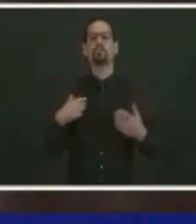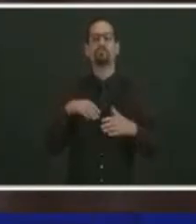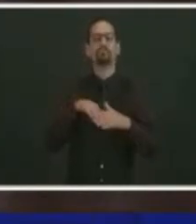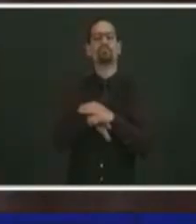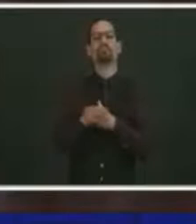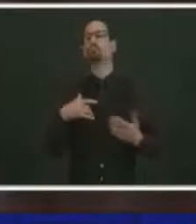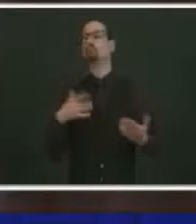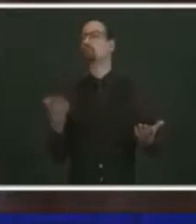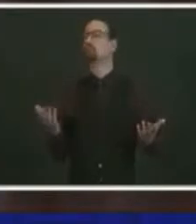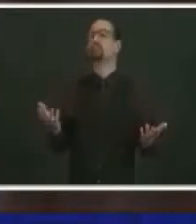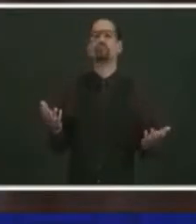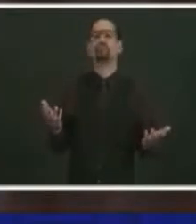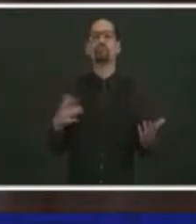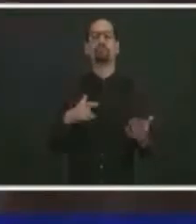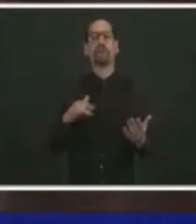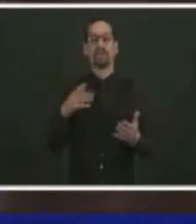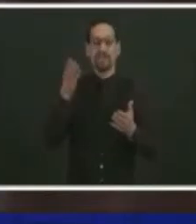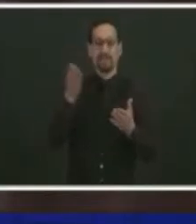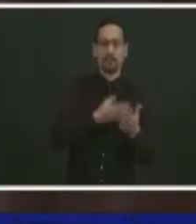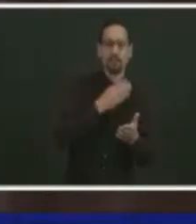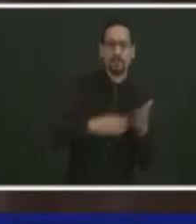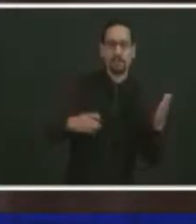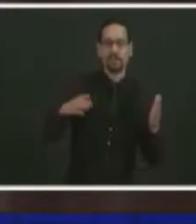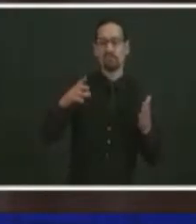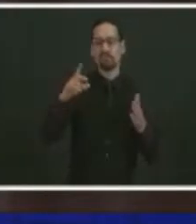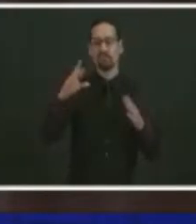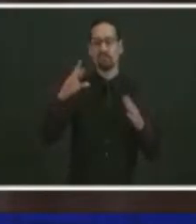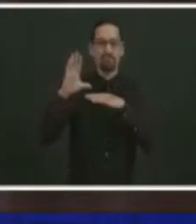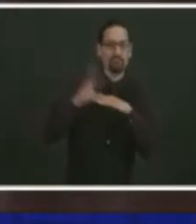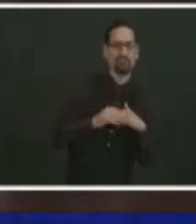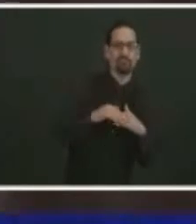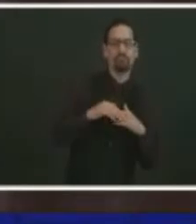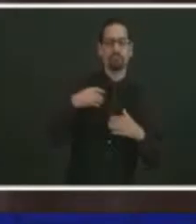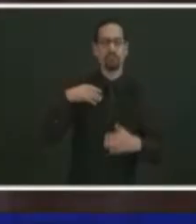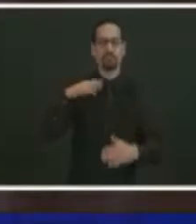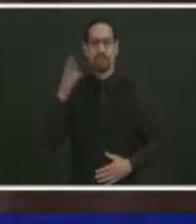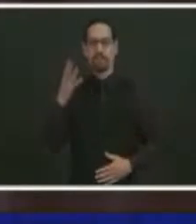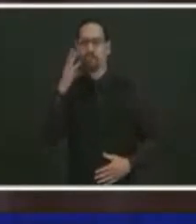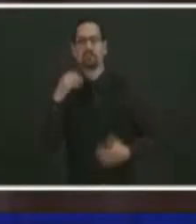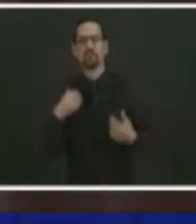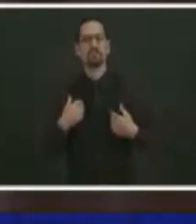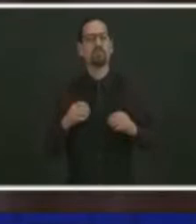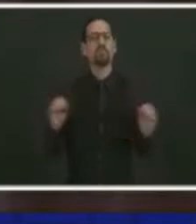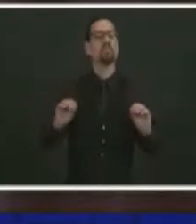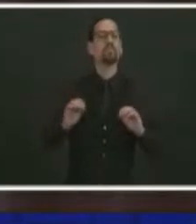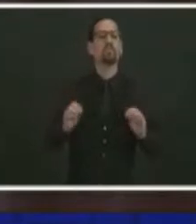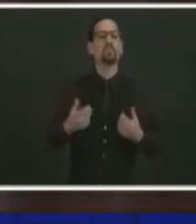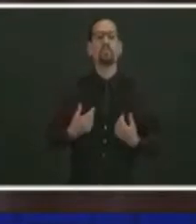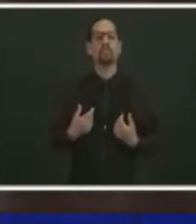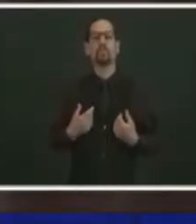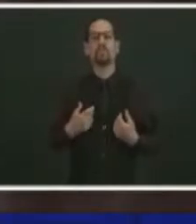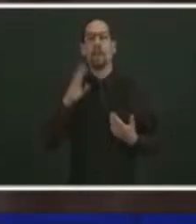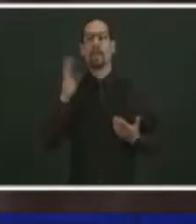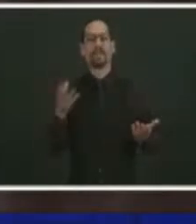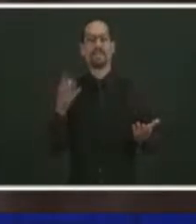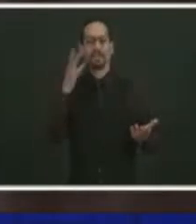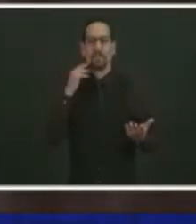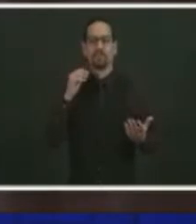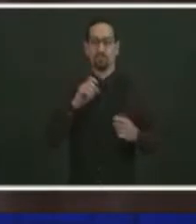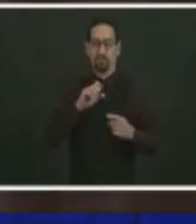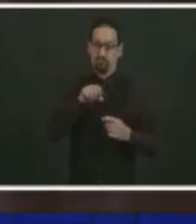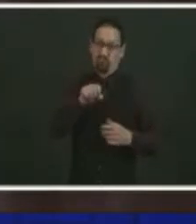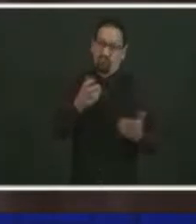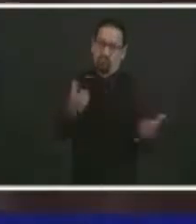just discriminated against and viewed differently just because of the color of my skin. And so while I